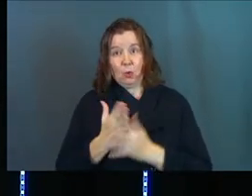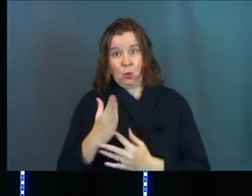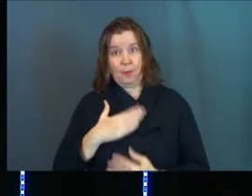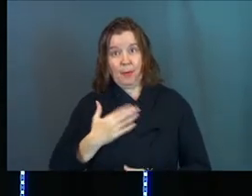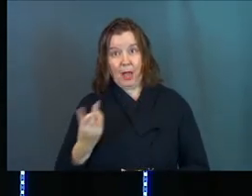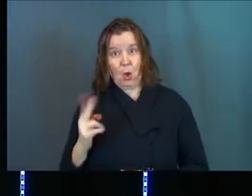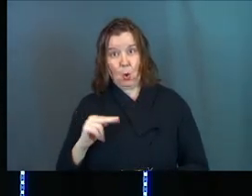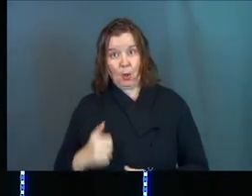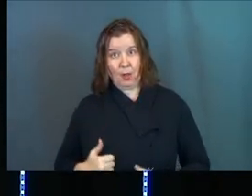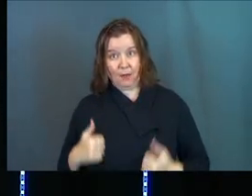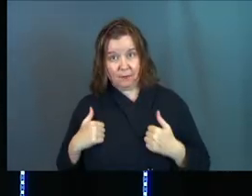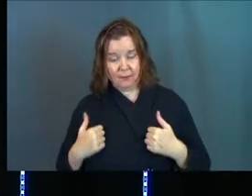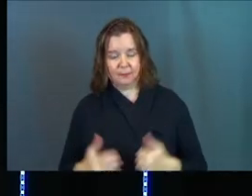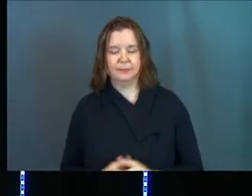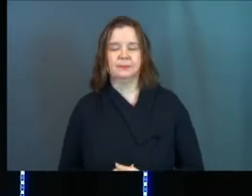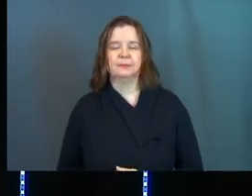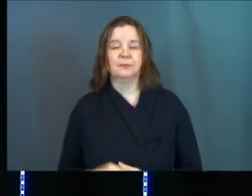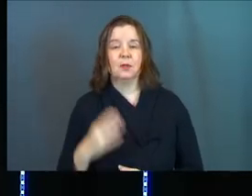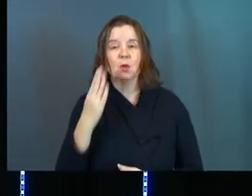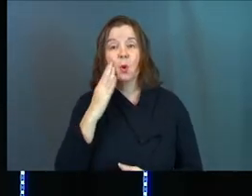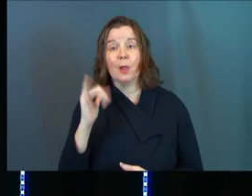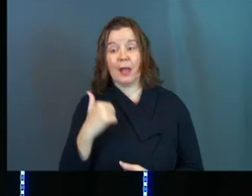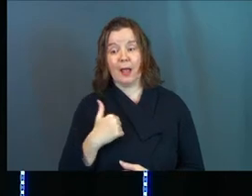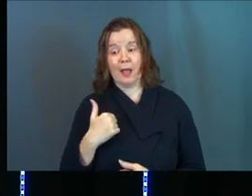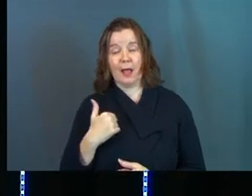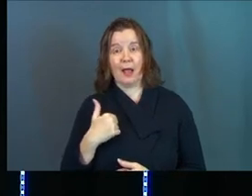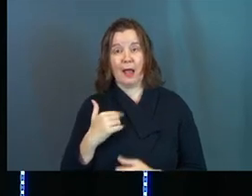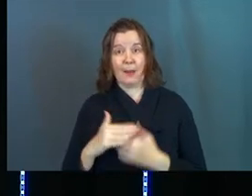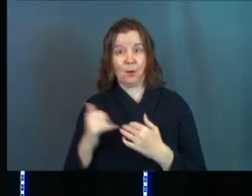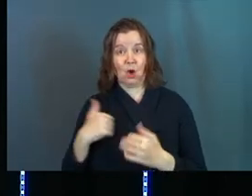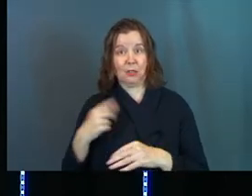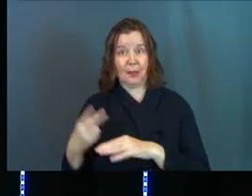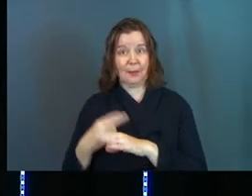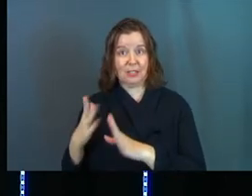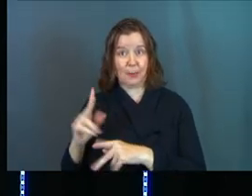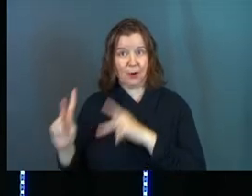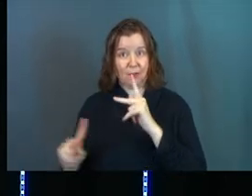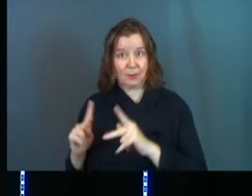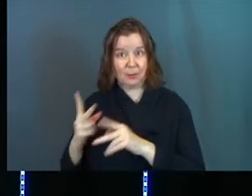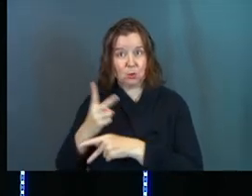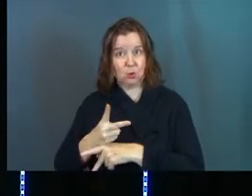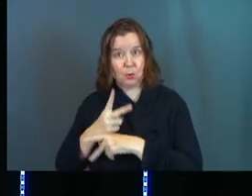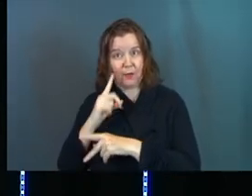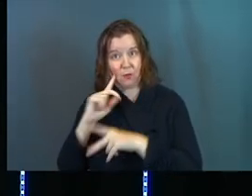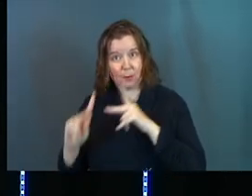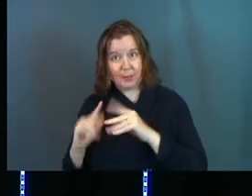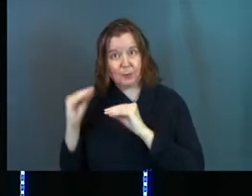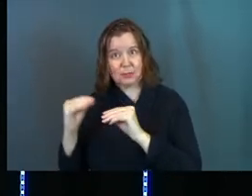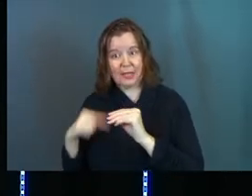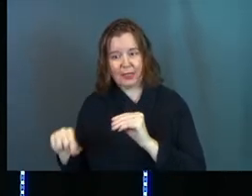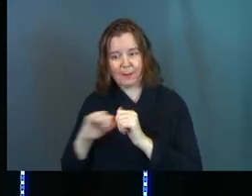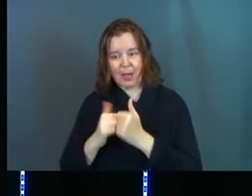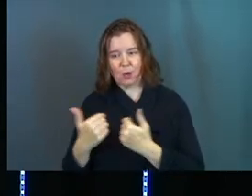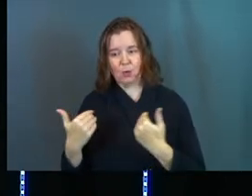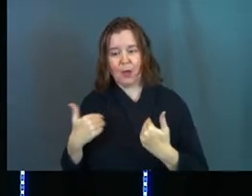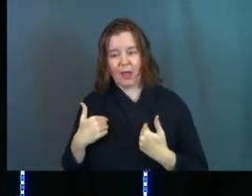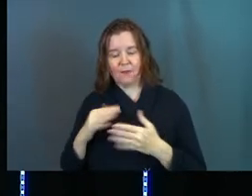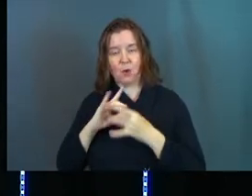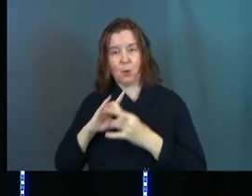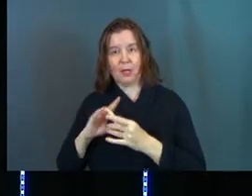throughout my own life. You know, it's like I'm called to be a shepherd of people, to care for people, to teach them how to